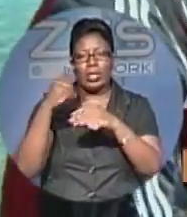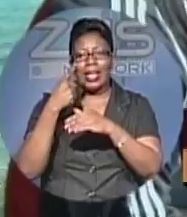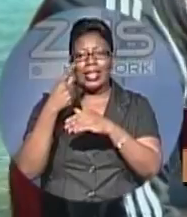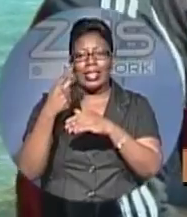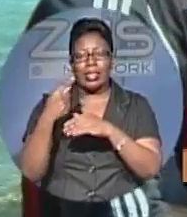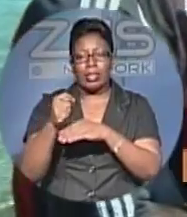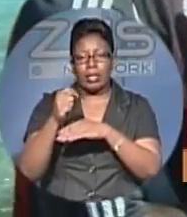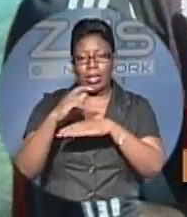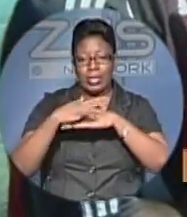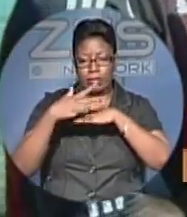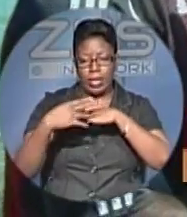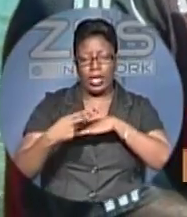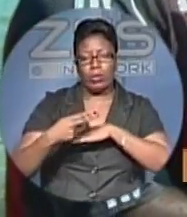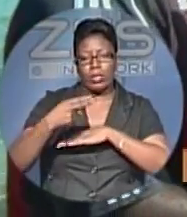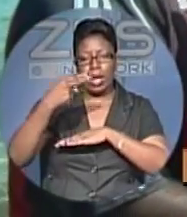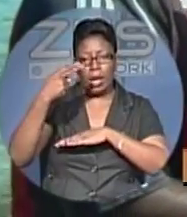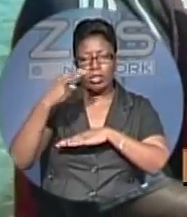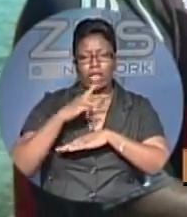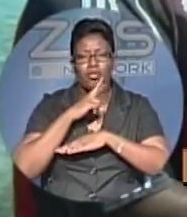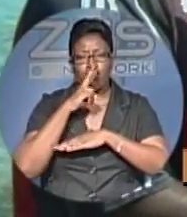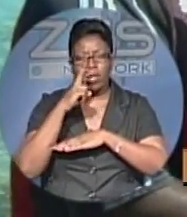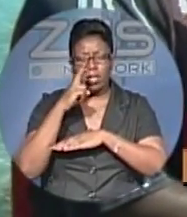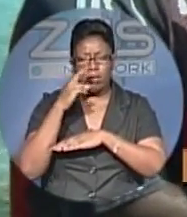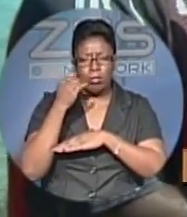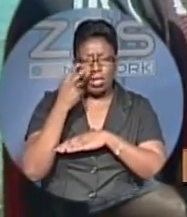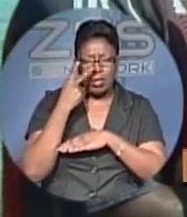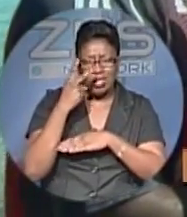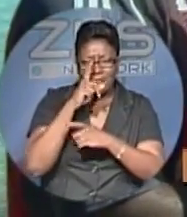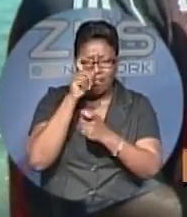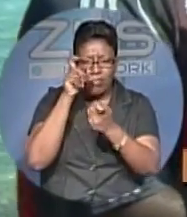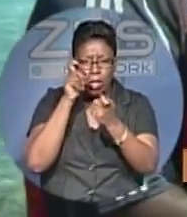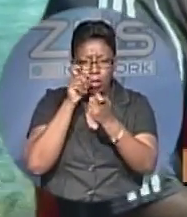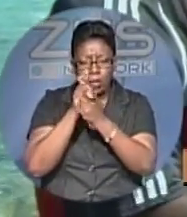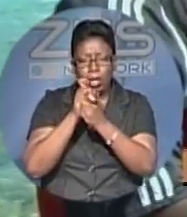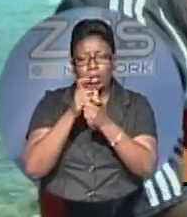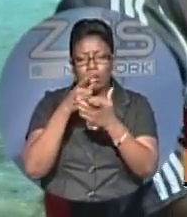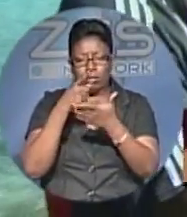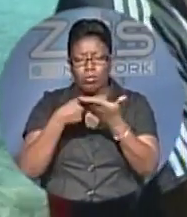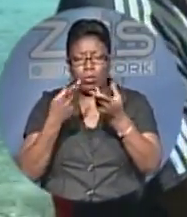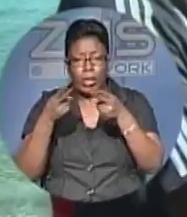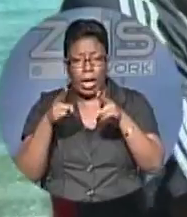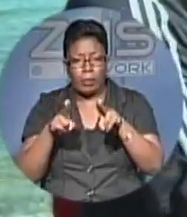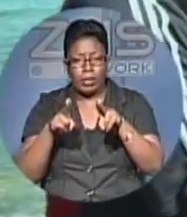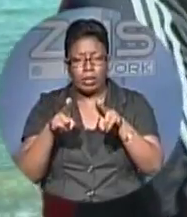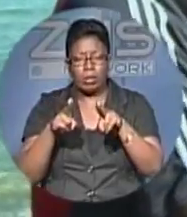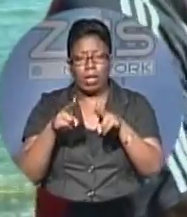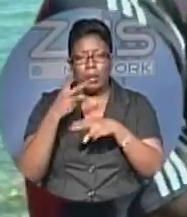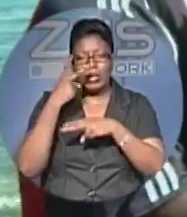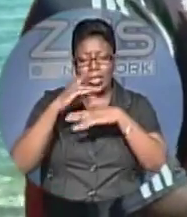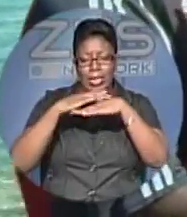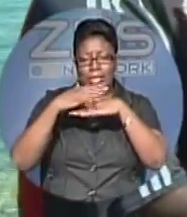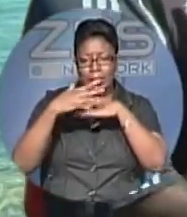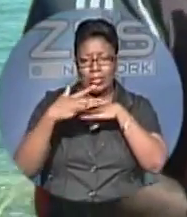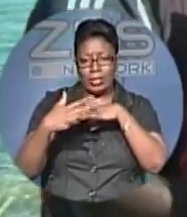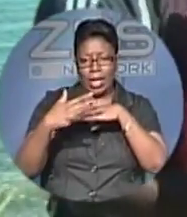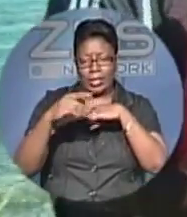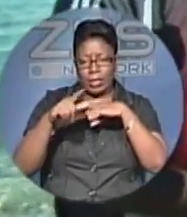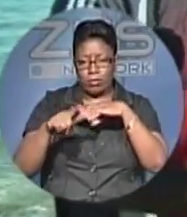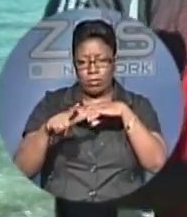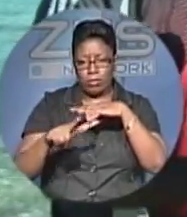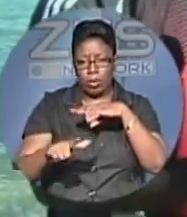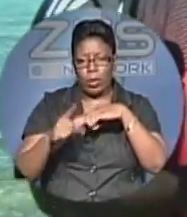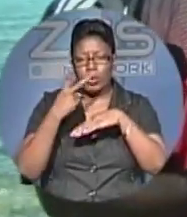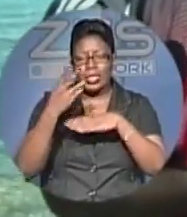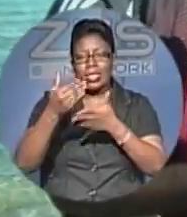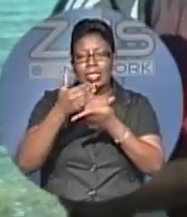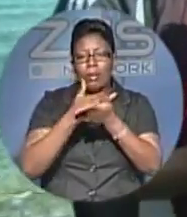high, so actually we couldn't really identify what was going on at the present time. But as tide get down and start going back, we actually saw